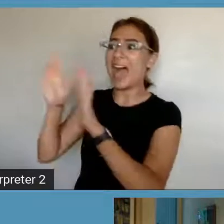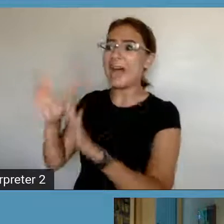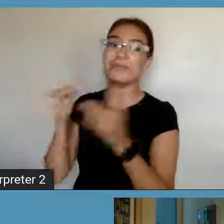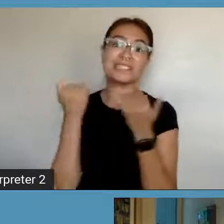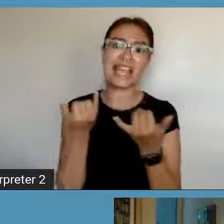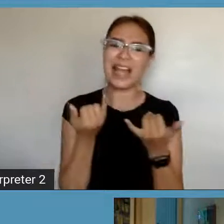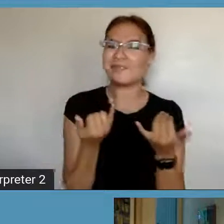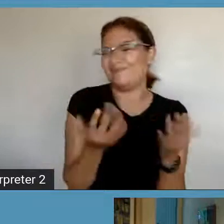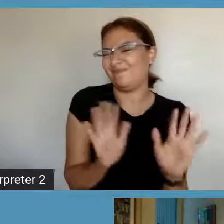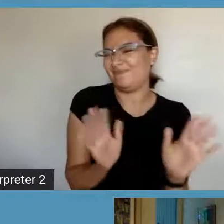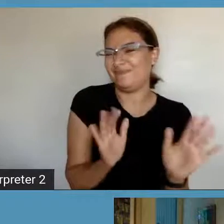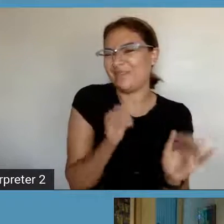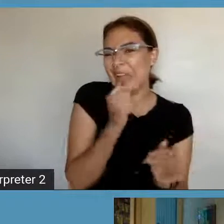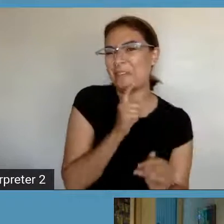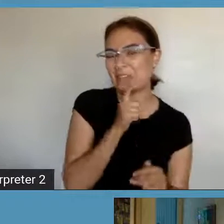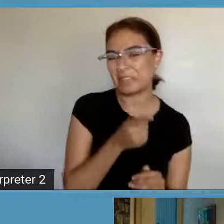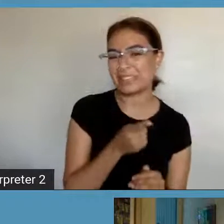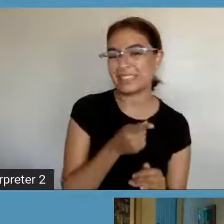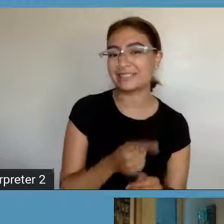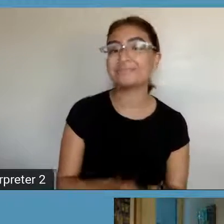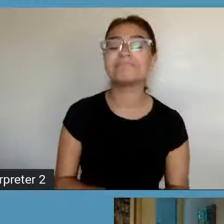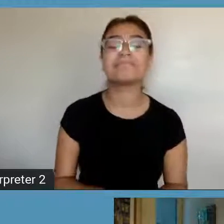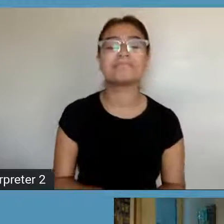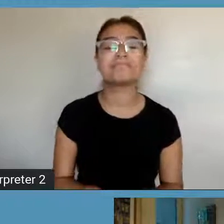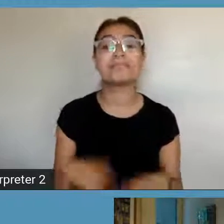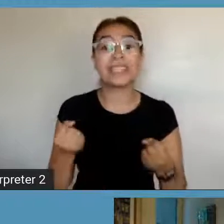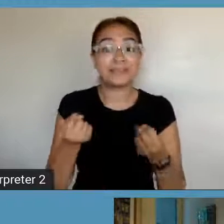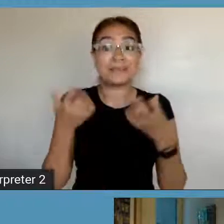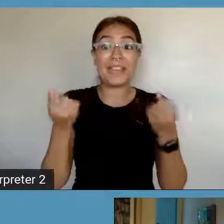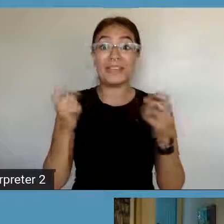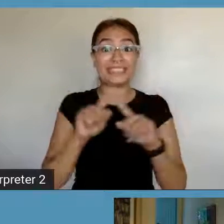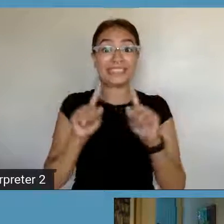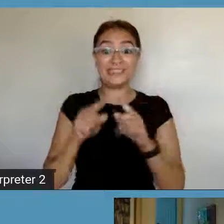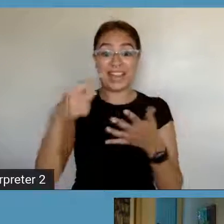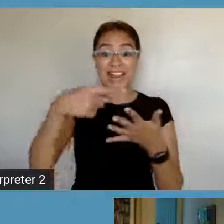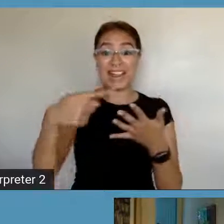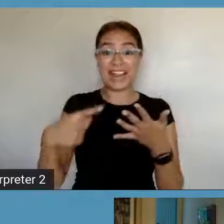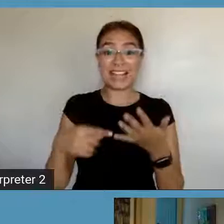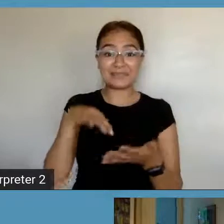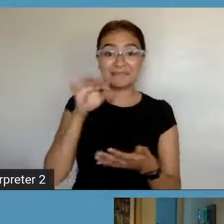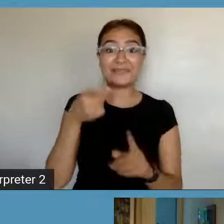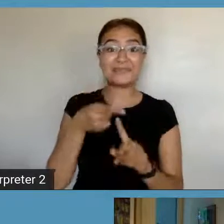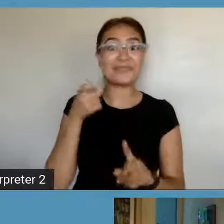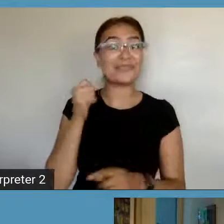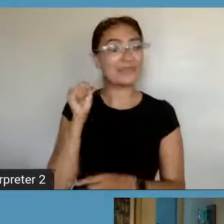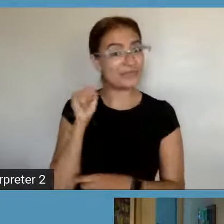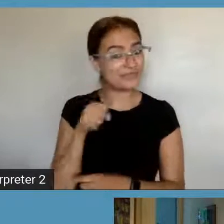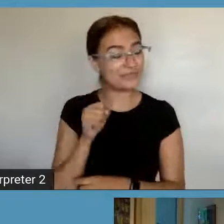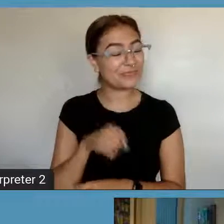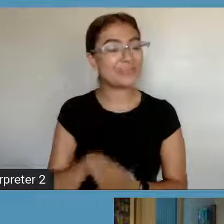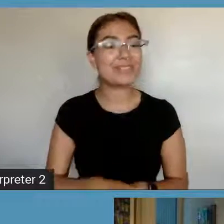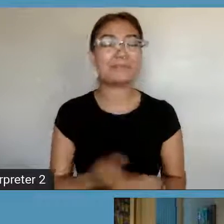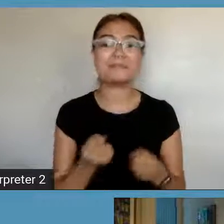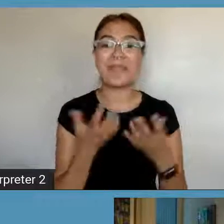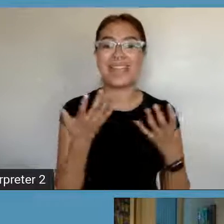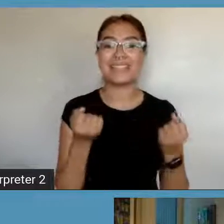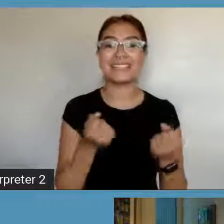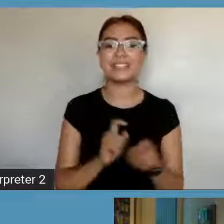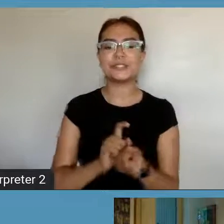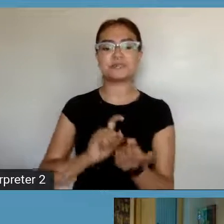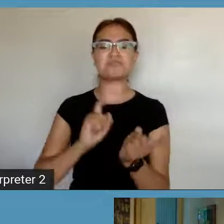So it sounds like there's a lot of options to choose from. Many. Is what I'm hearing. Many. So in kind of a shift as